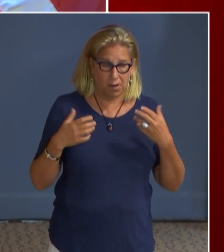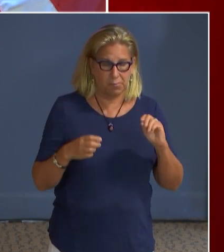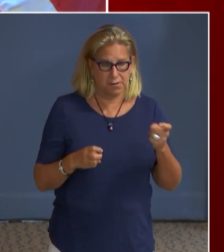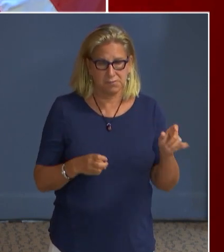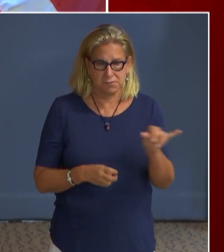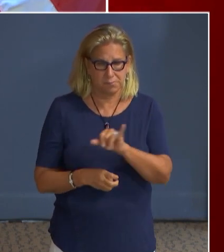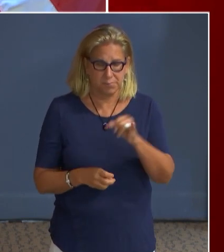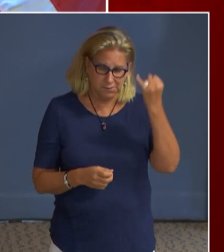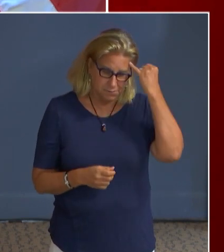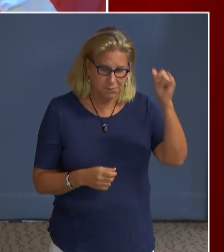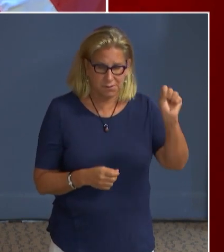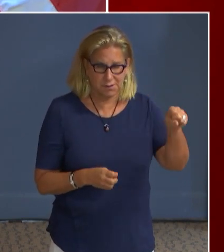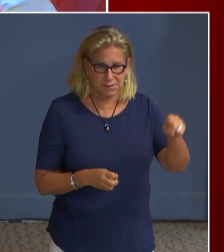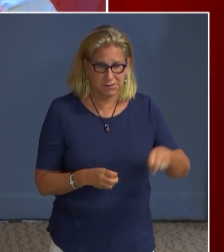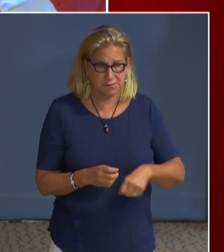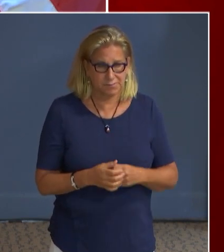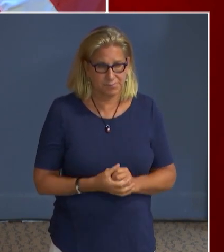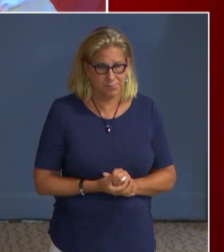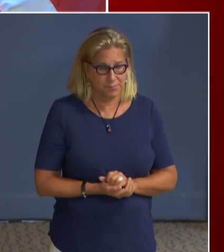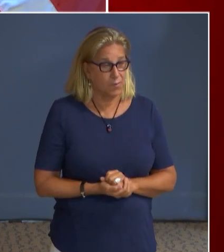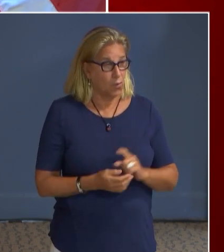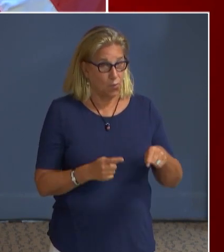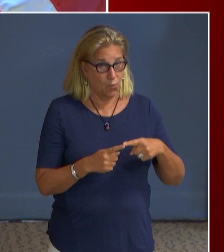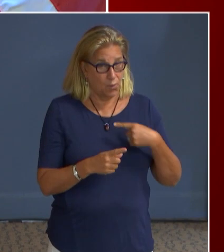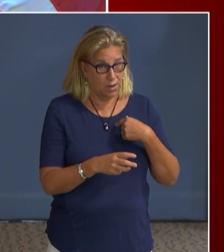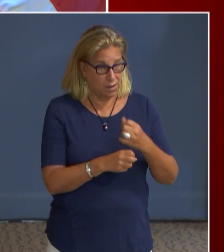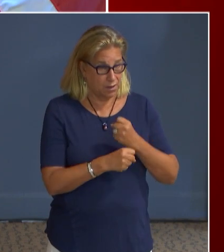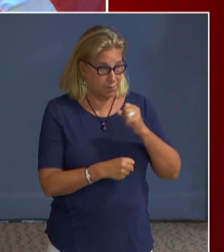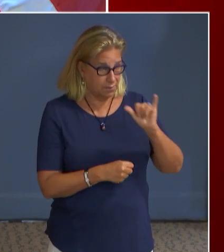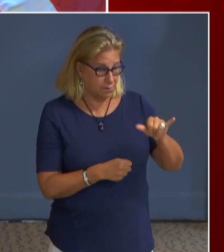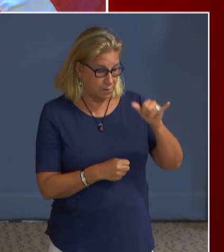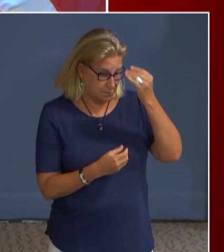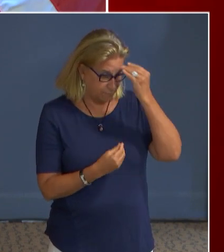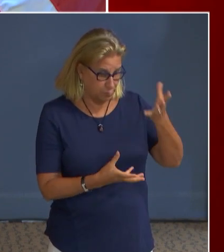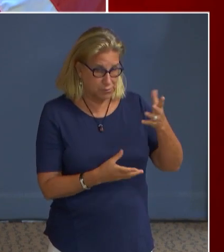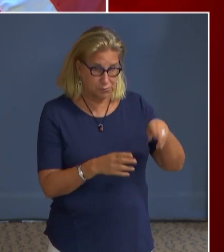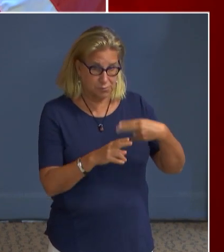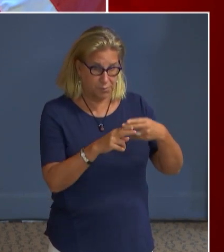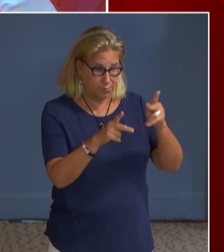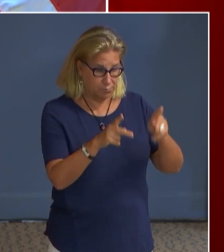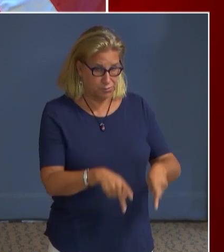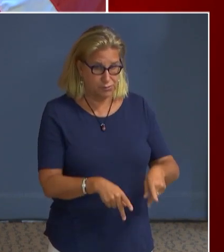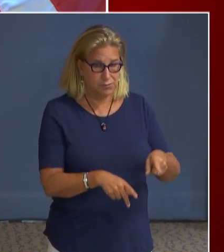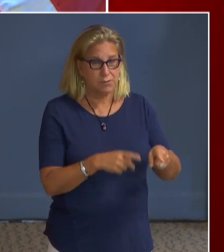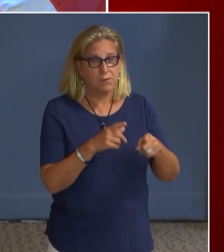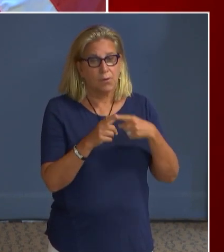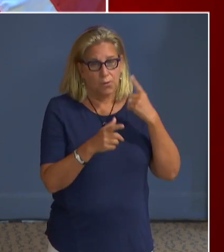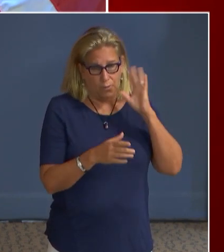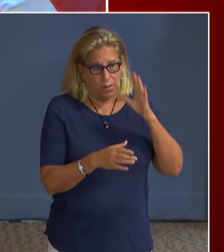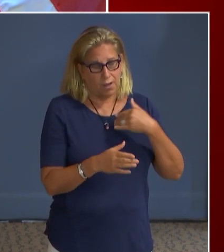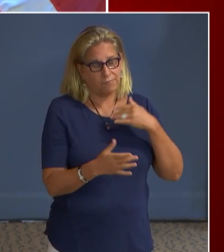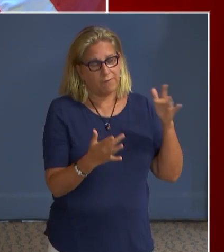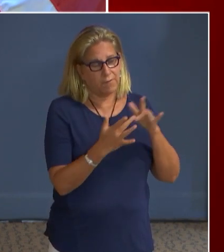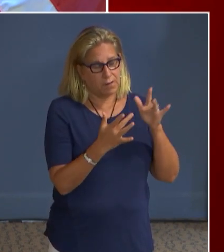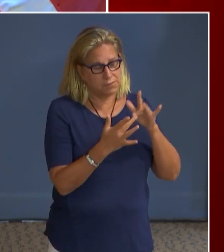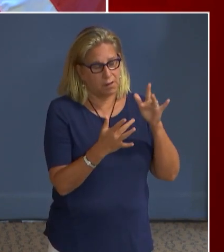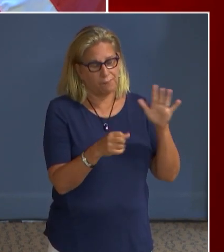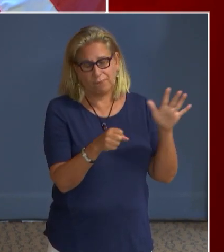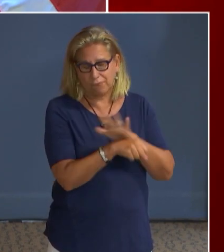upon this diagnosis, there was a complete contract tracing done.